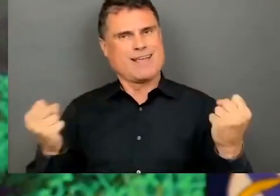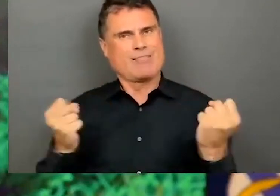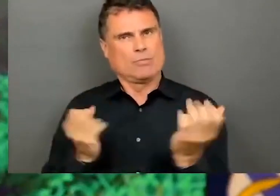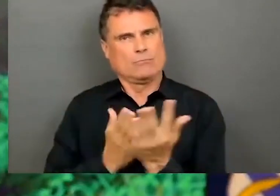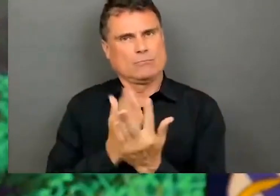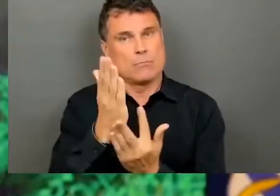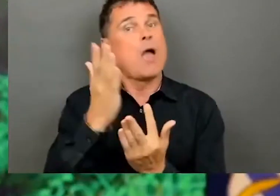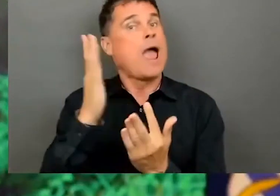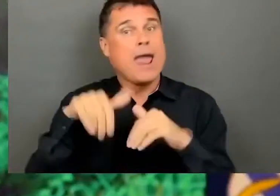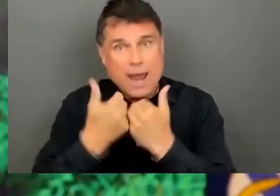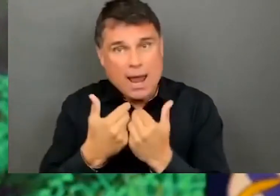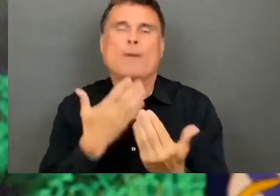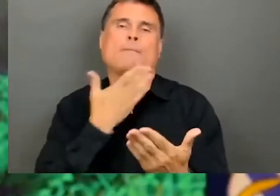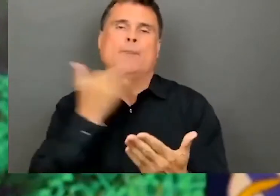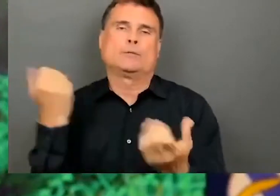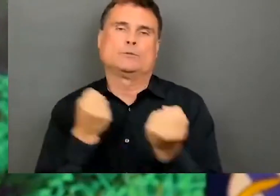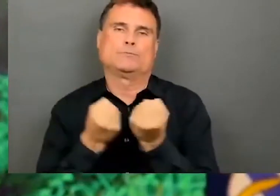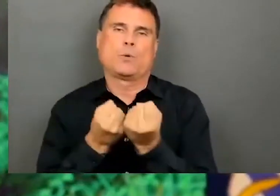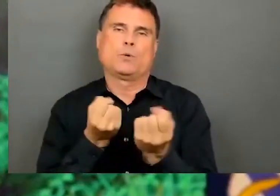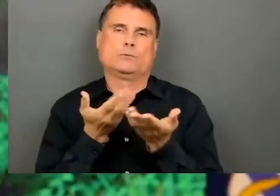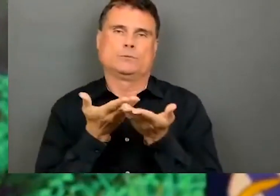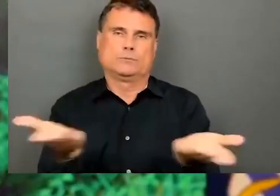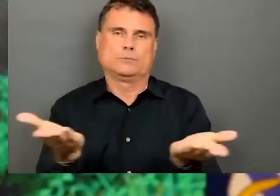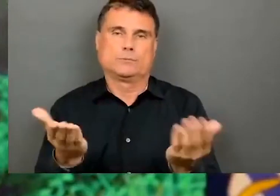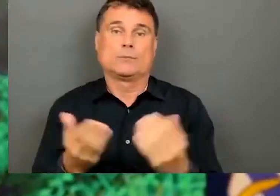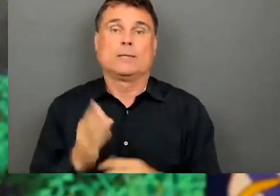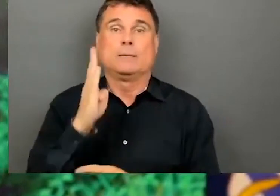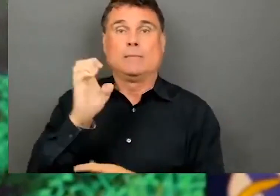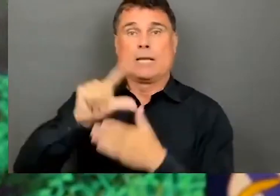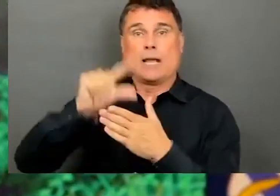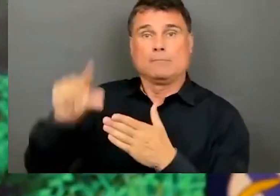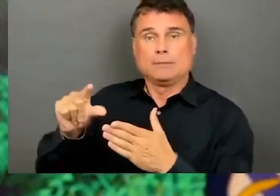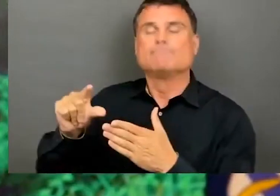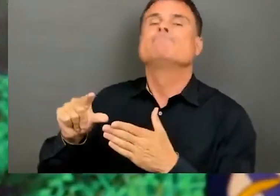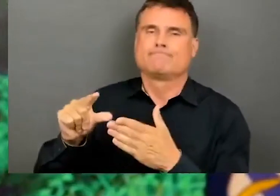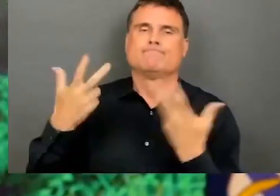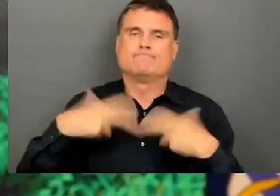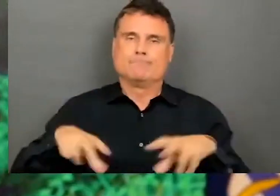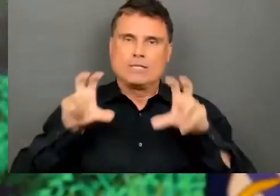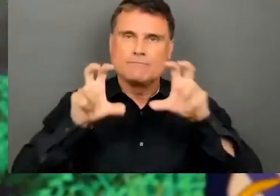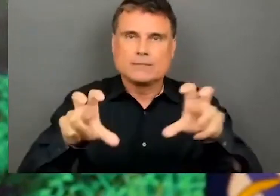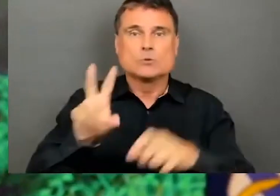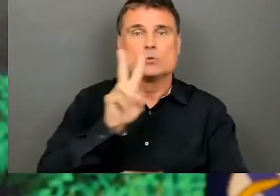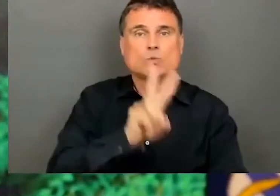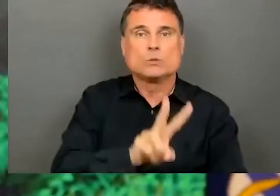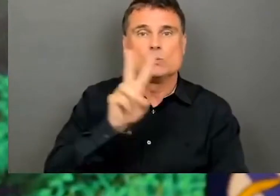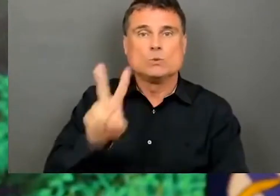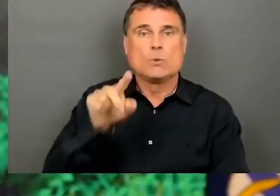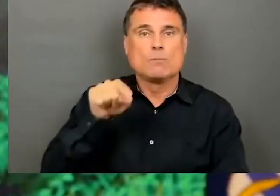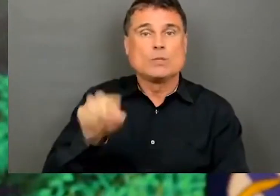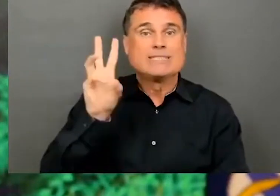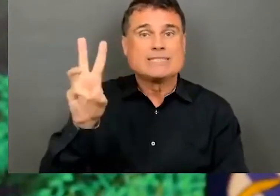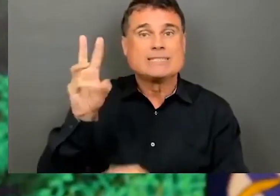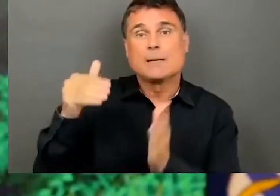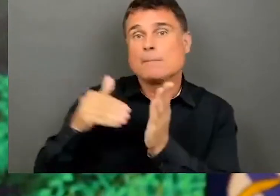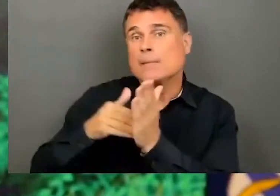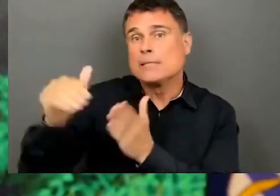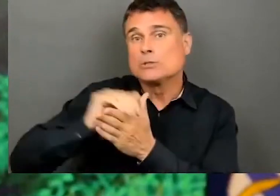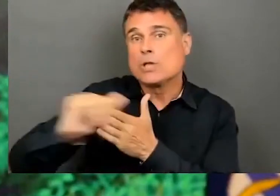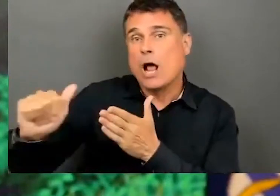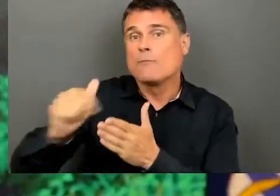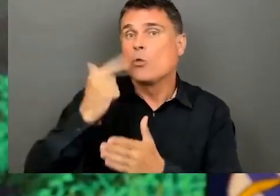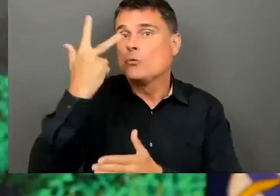are investing $22.6 million arising from this April's budget for the next 3